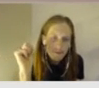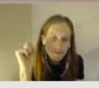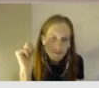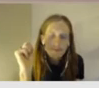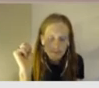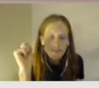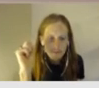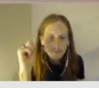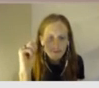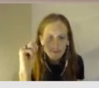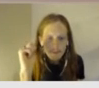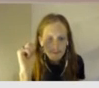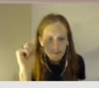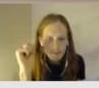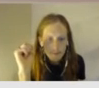I guess.